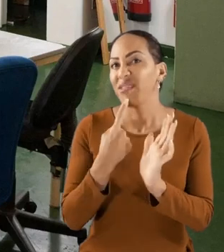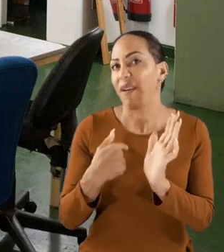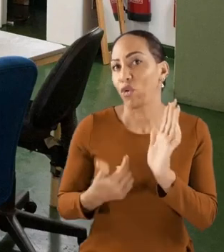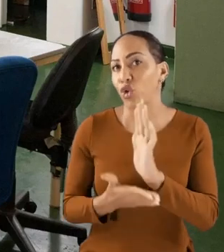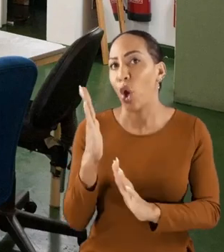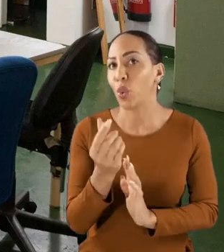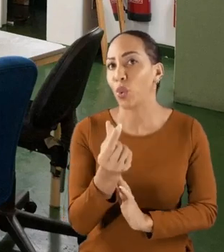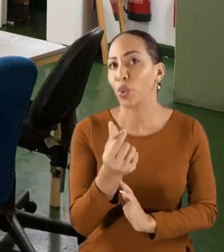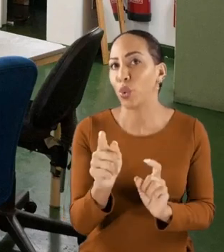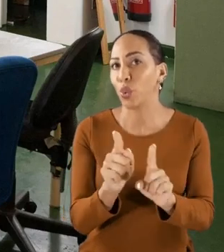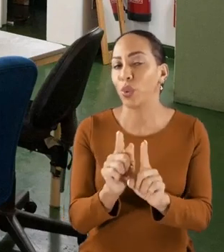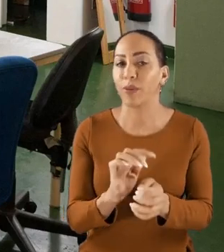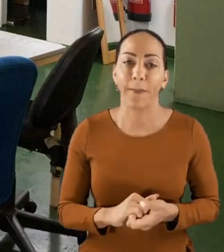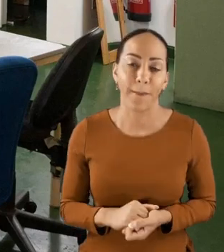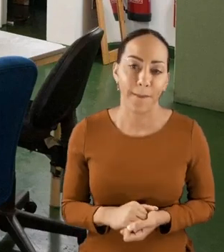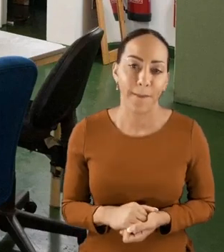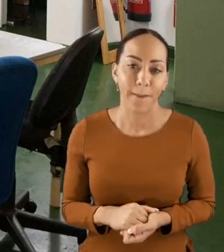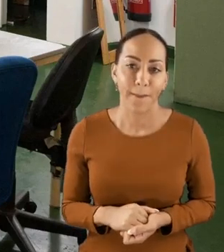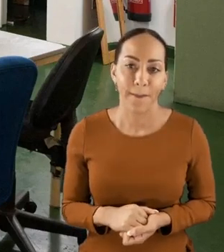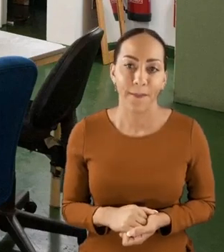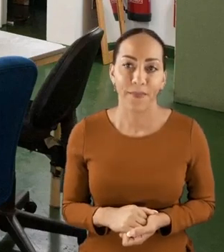I've got to go as well. No, I'm...